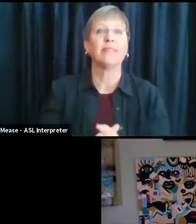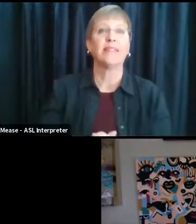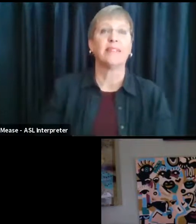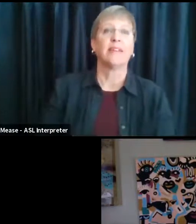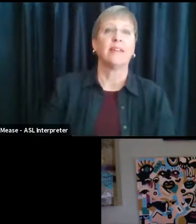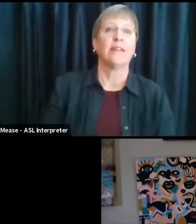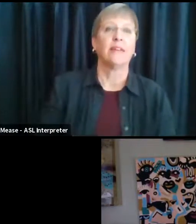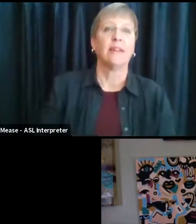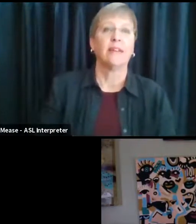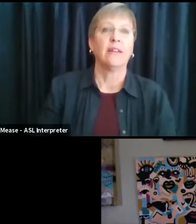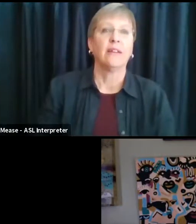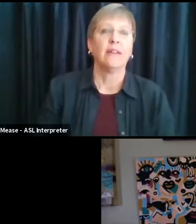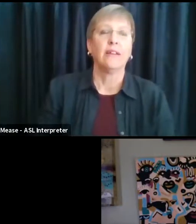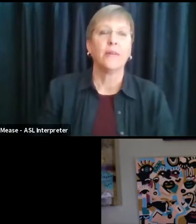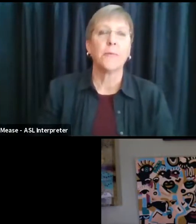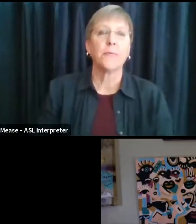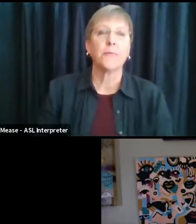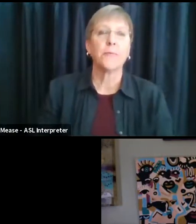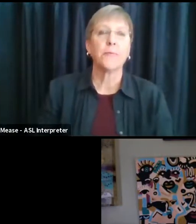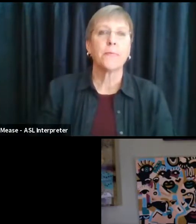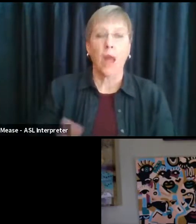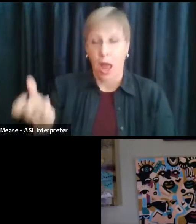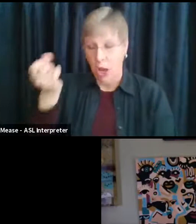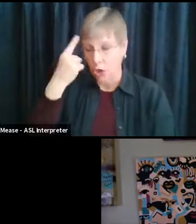I understand the question, and